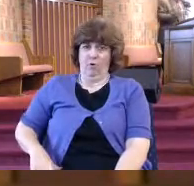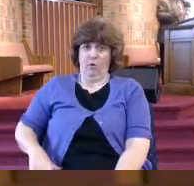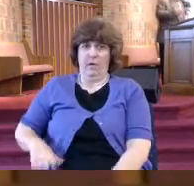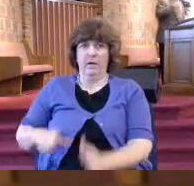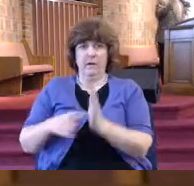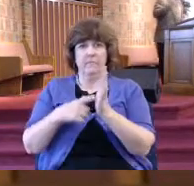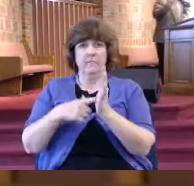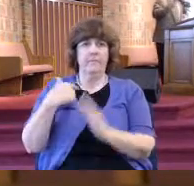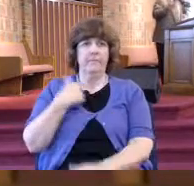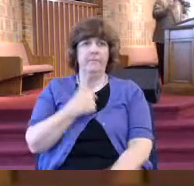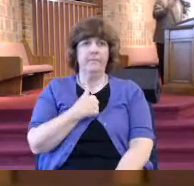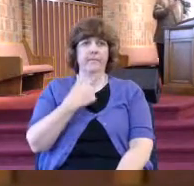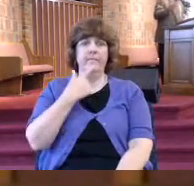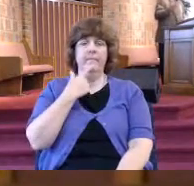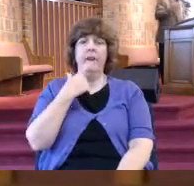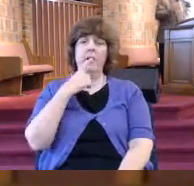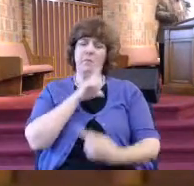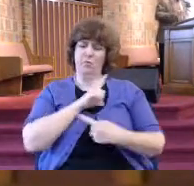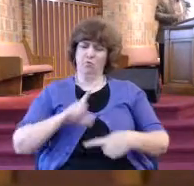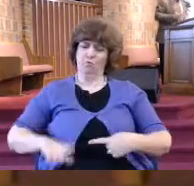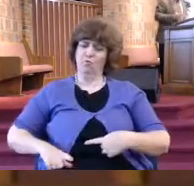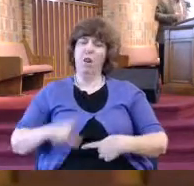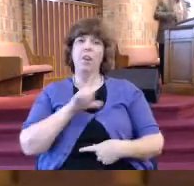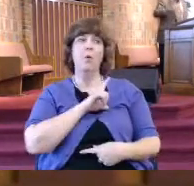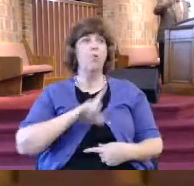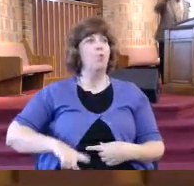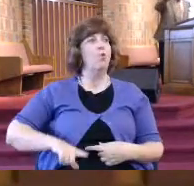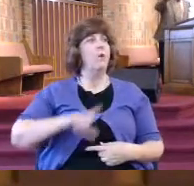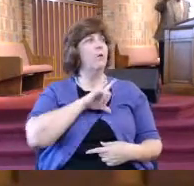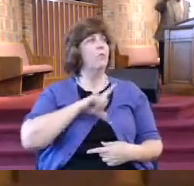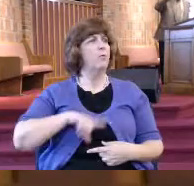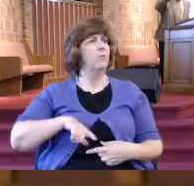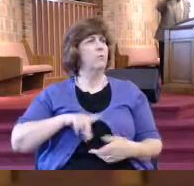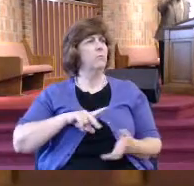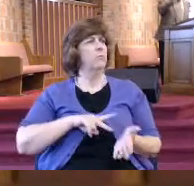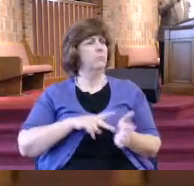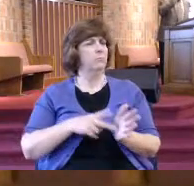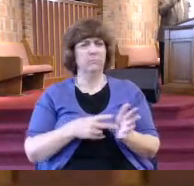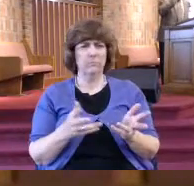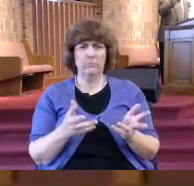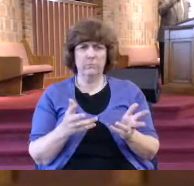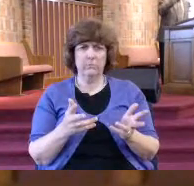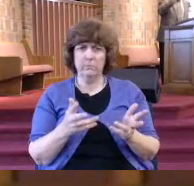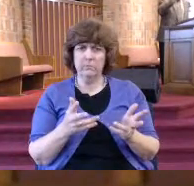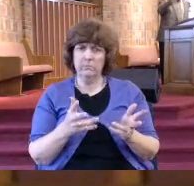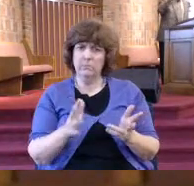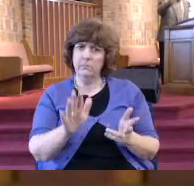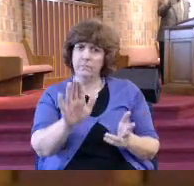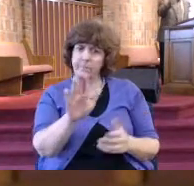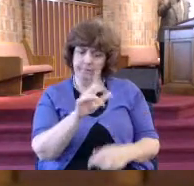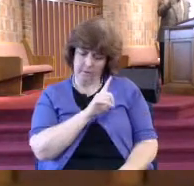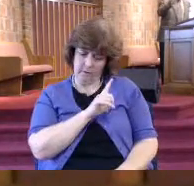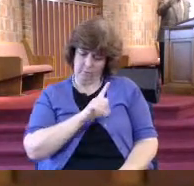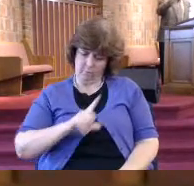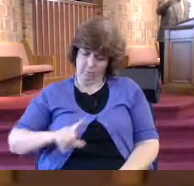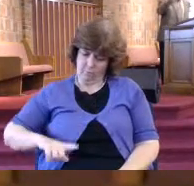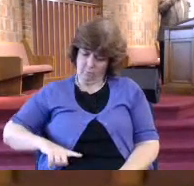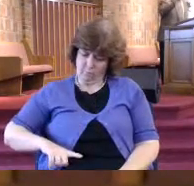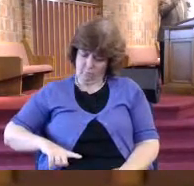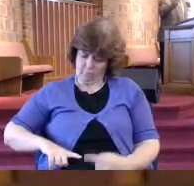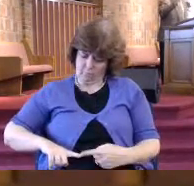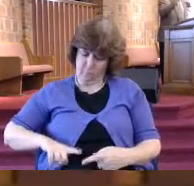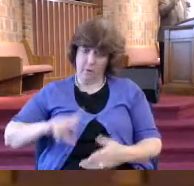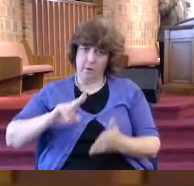this word without really understanding what it means. The concept of Lord is the naming